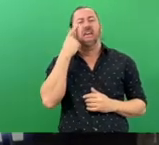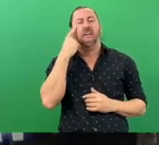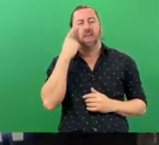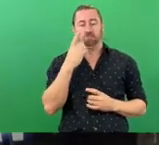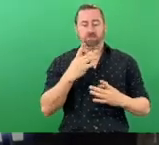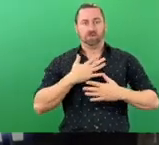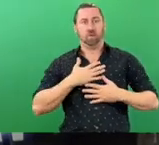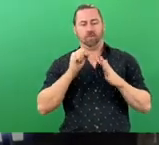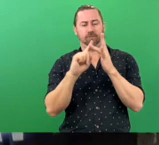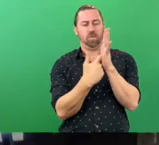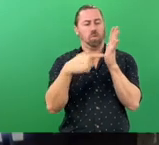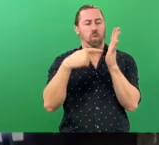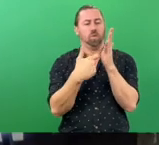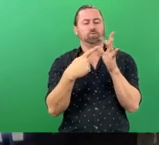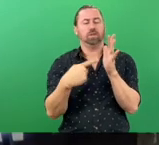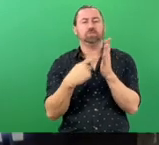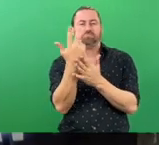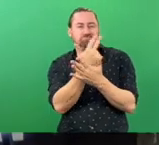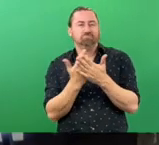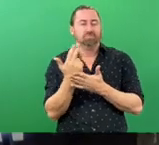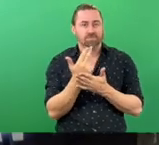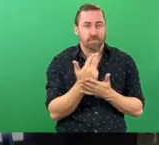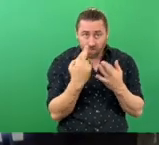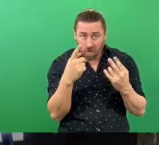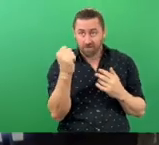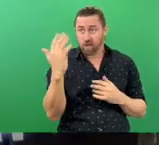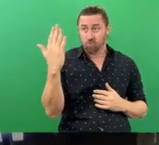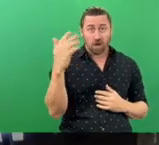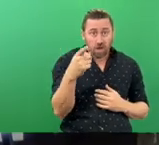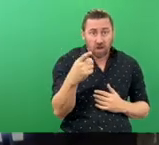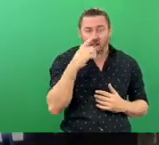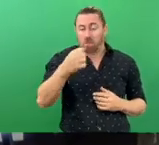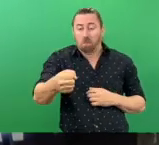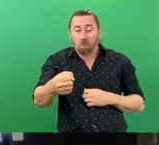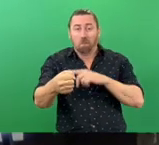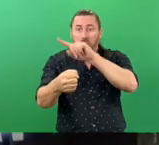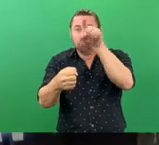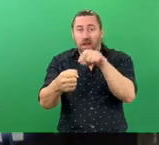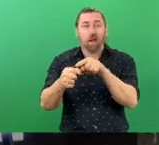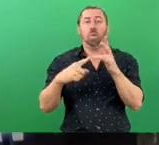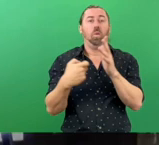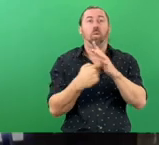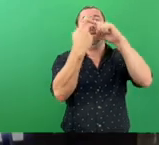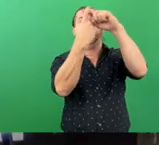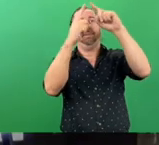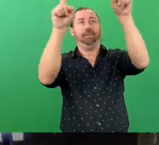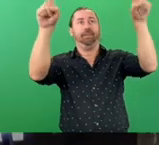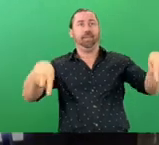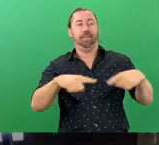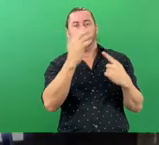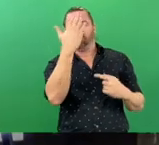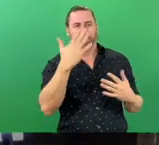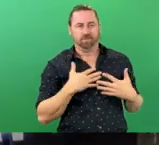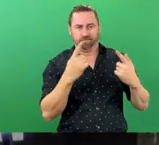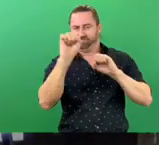little self-portraiture today too. So hopefully everybody has a mirror handy, whether it's a handheld mirror or just a mirror that's hanging up somewhere that